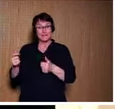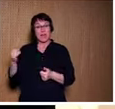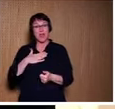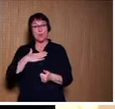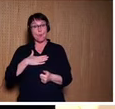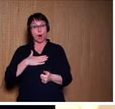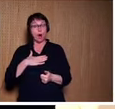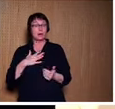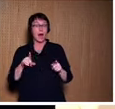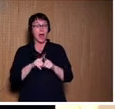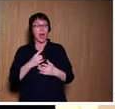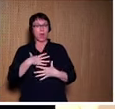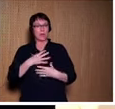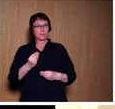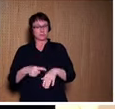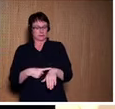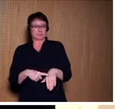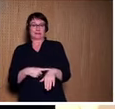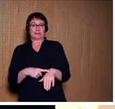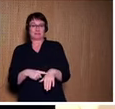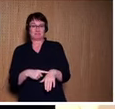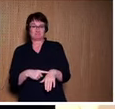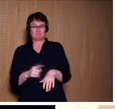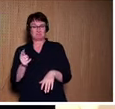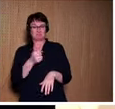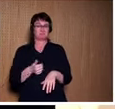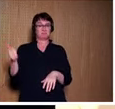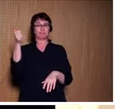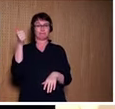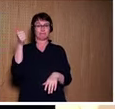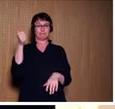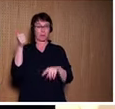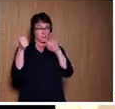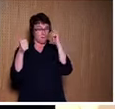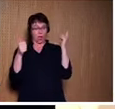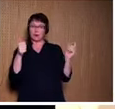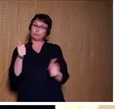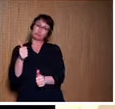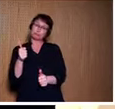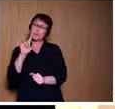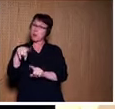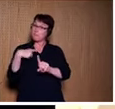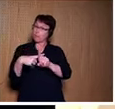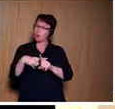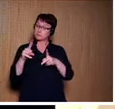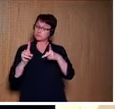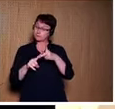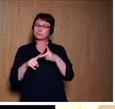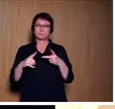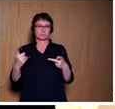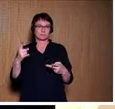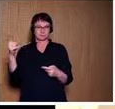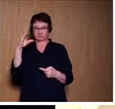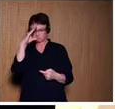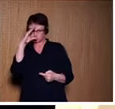white supremacist racial hierarchy, but also a heteropatriarchal sex